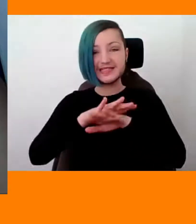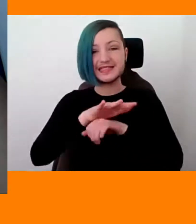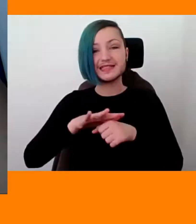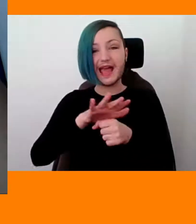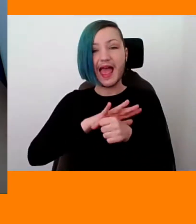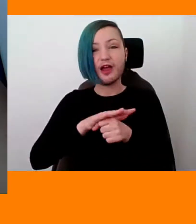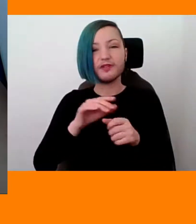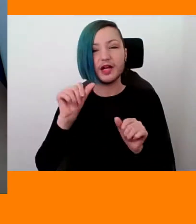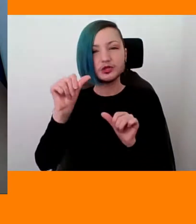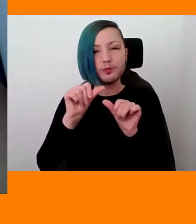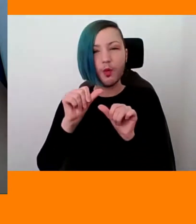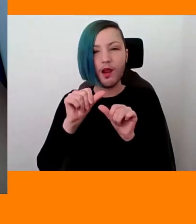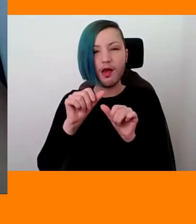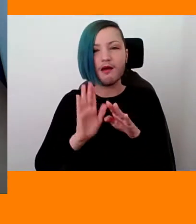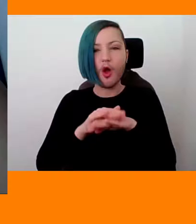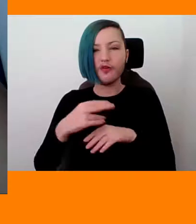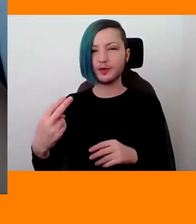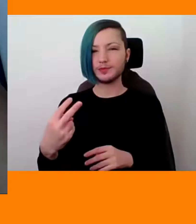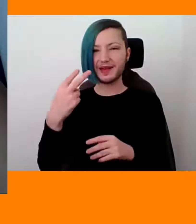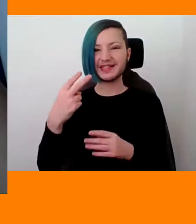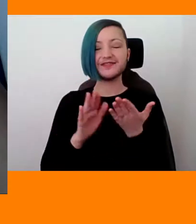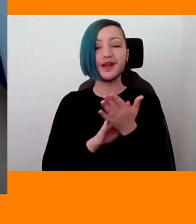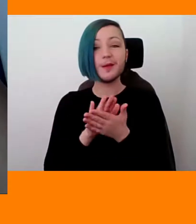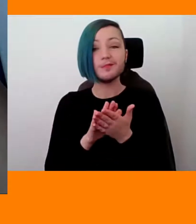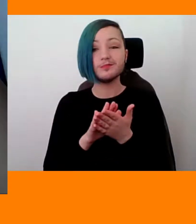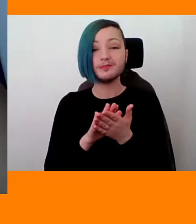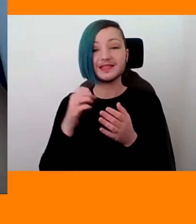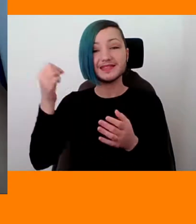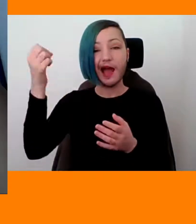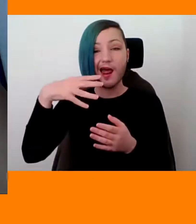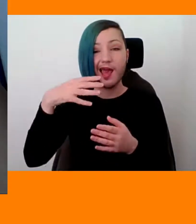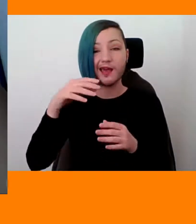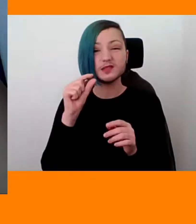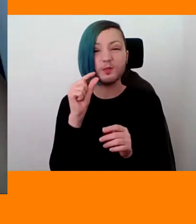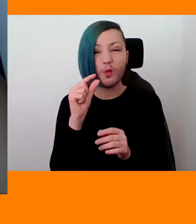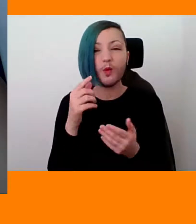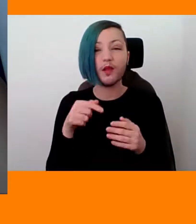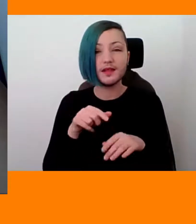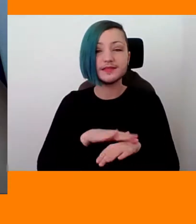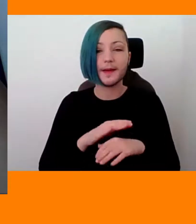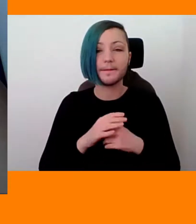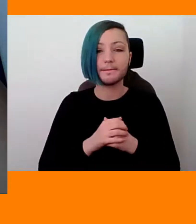So bring your strands all the way around.